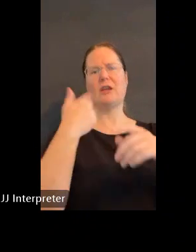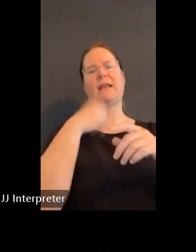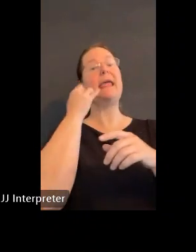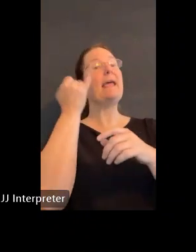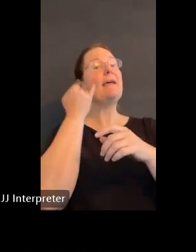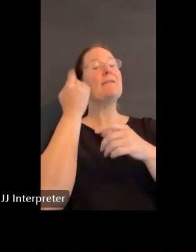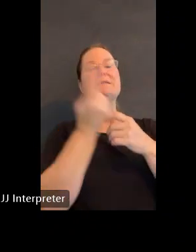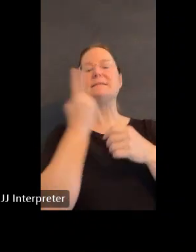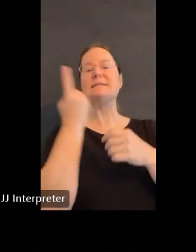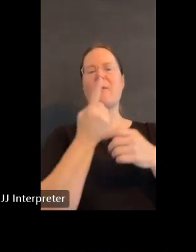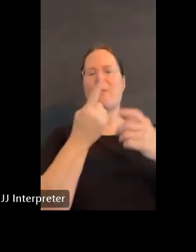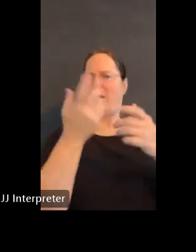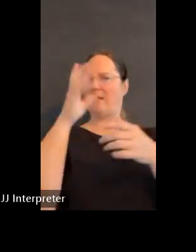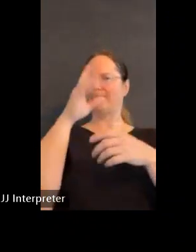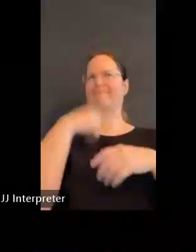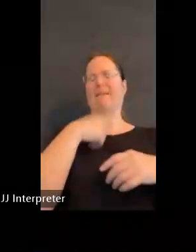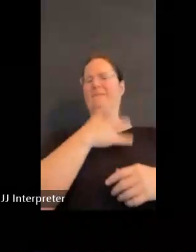discriminatory